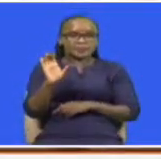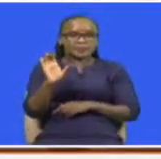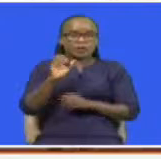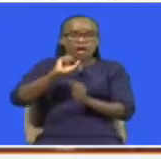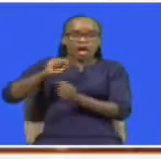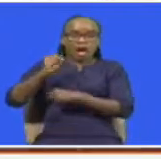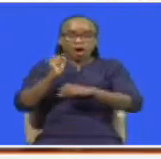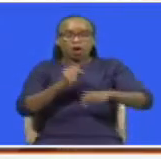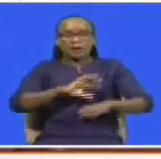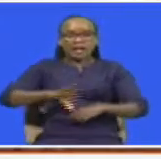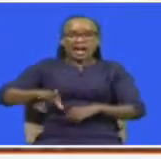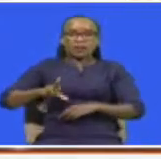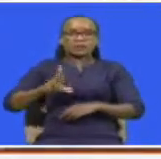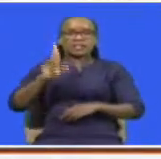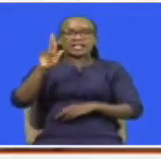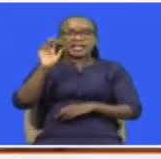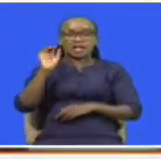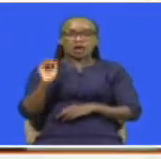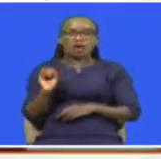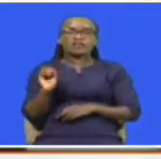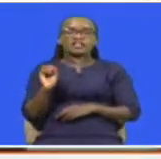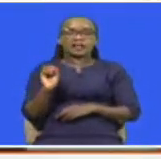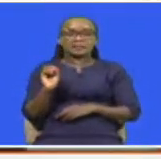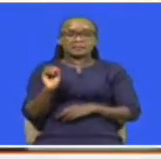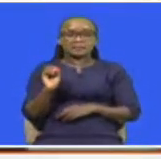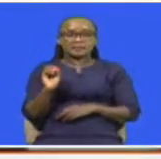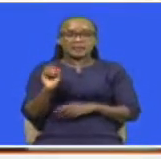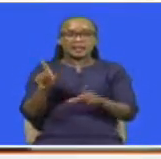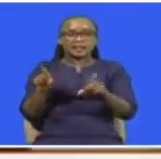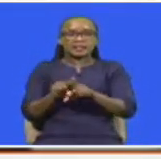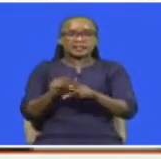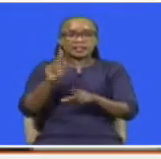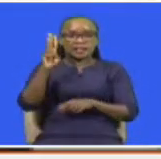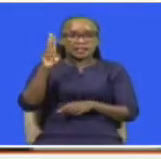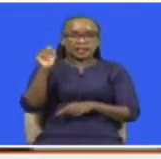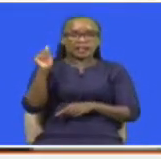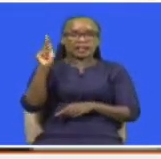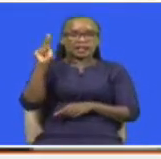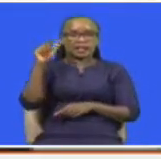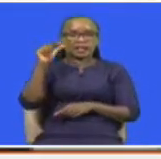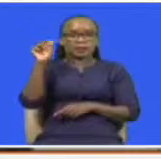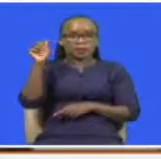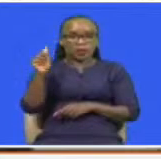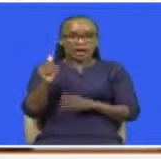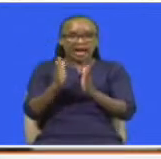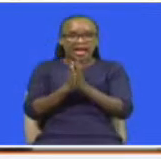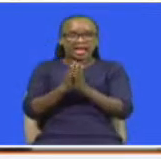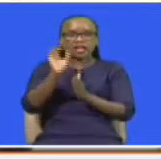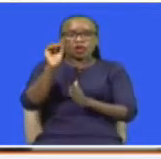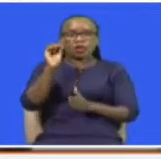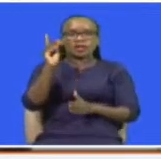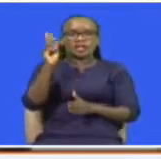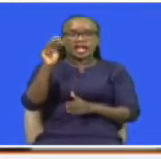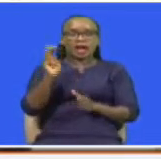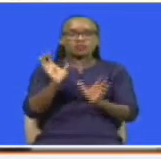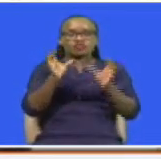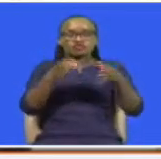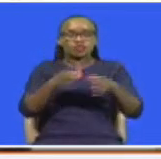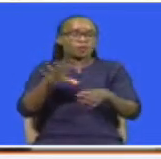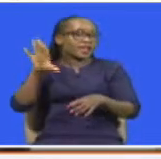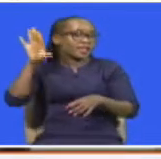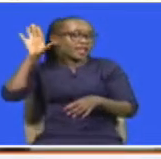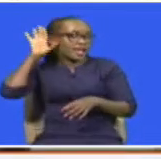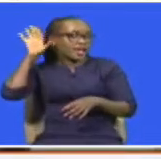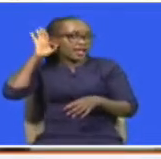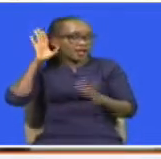Bay County Returning Officer Frederick Opopa, Gladys Wanga, Oyugi Magwanga, and the ODM Party. The hearing is scheduled for